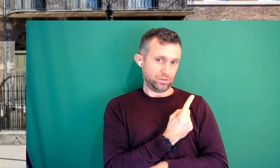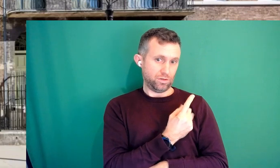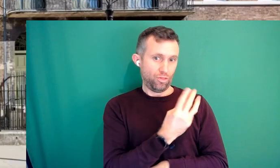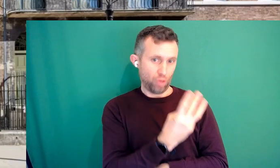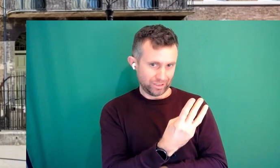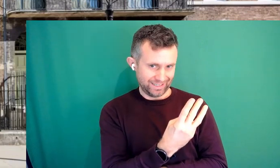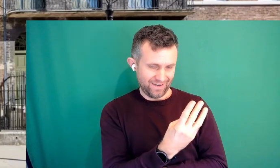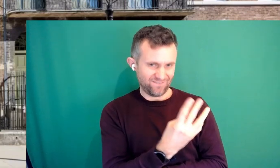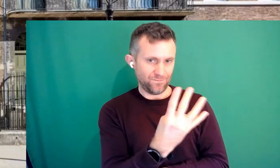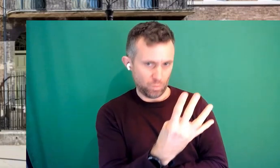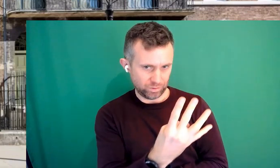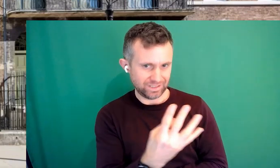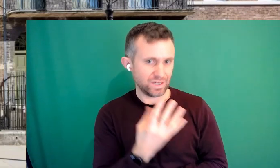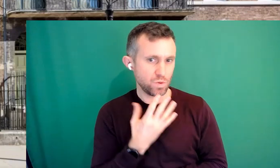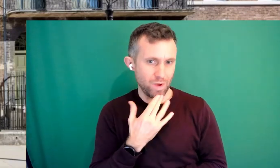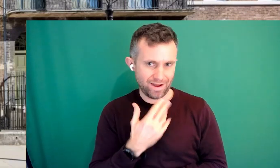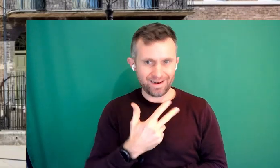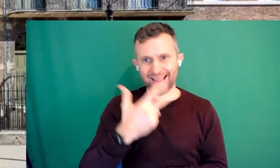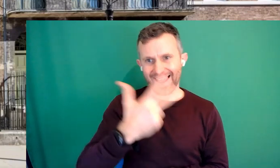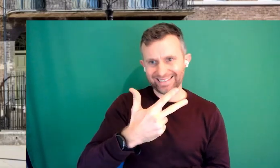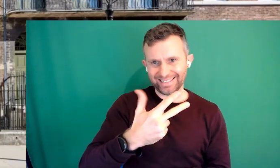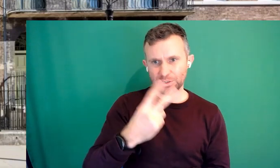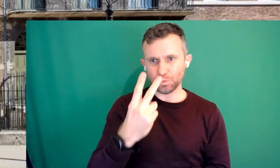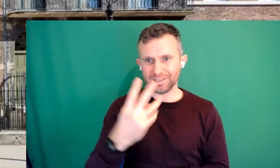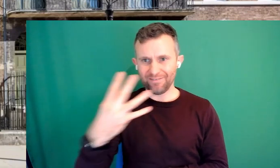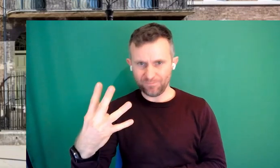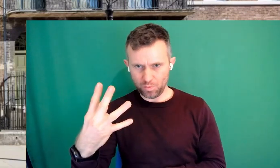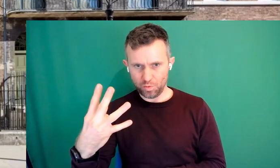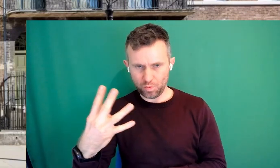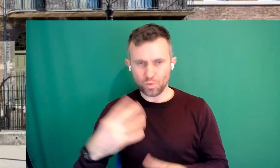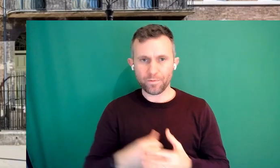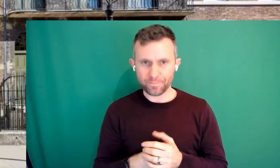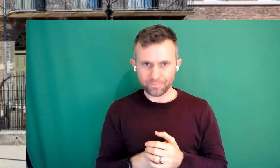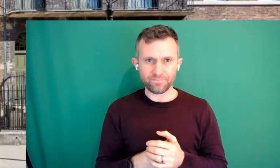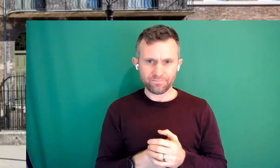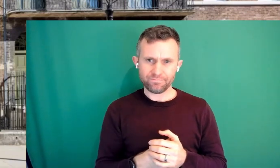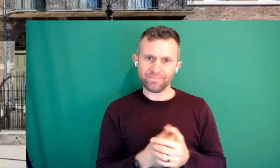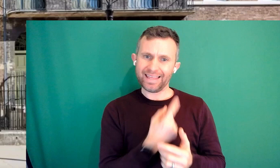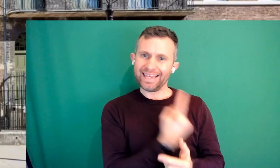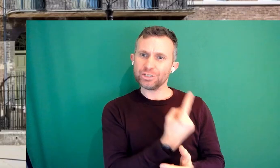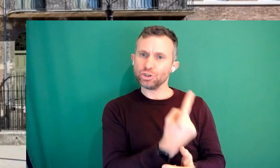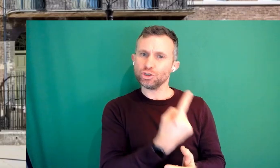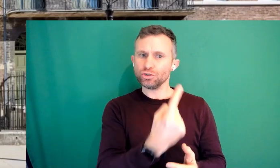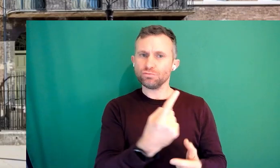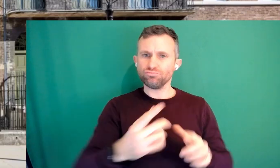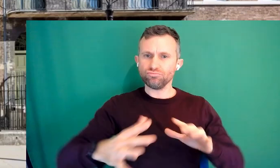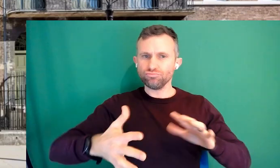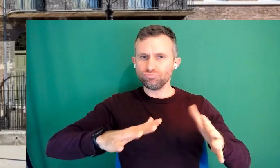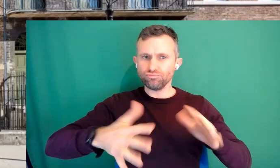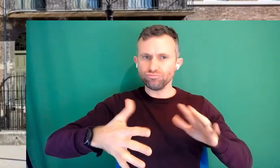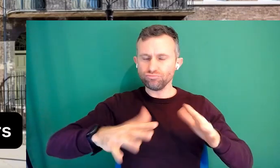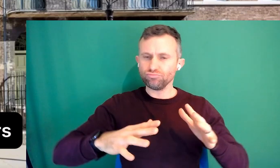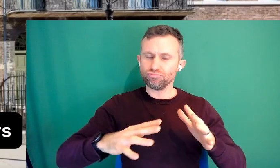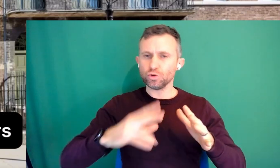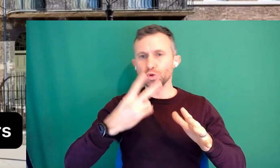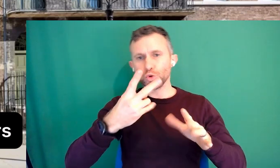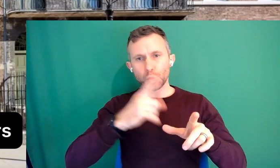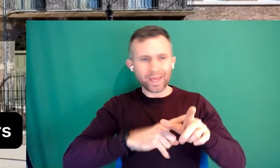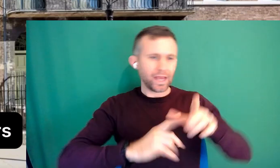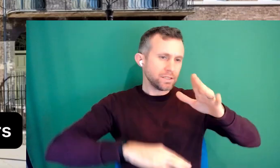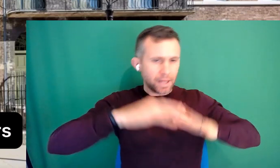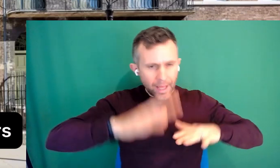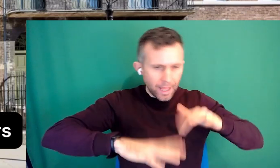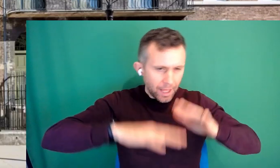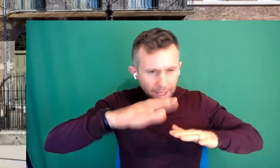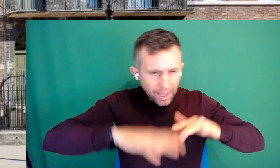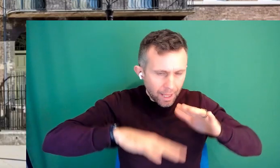open, and nothing shall be changed. And although we were shut for World War II and the pandemic, and some things have been altered